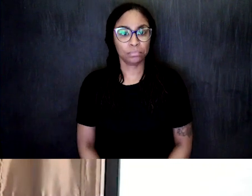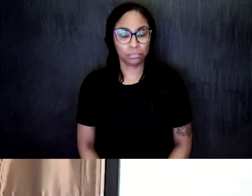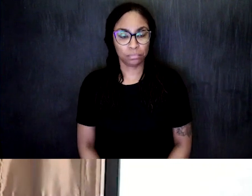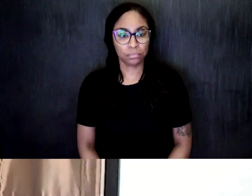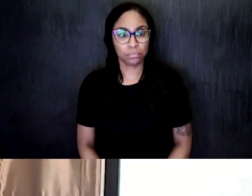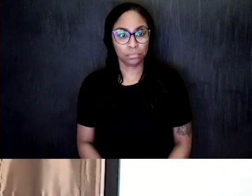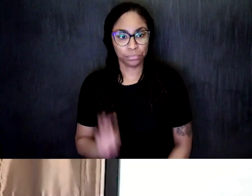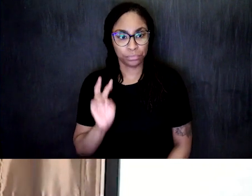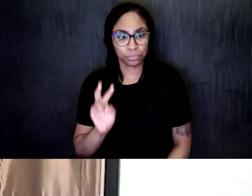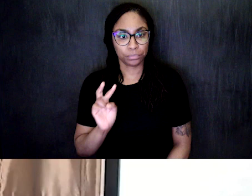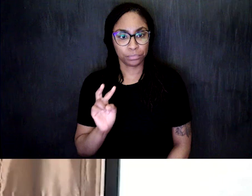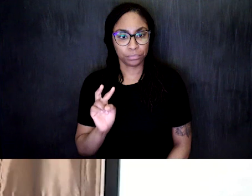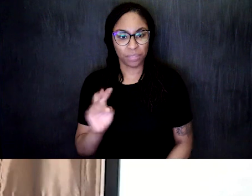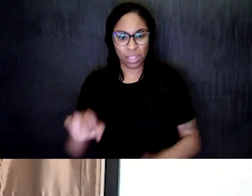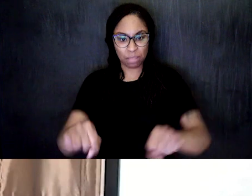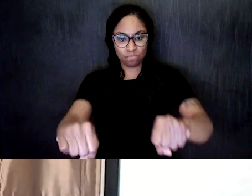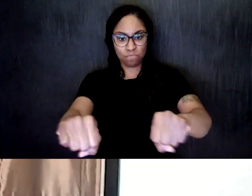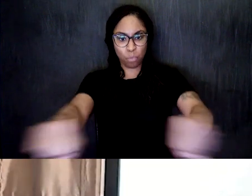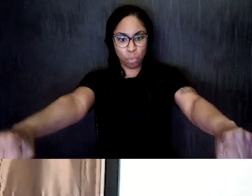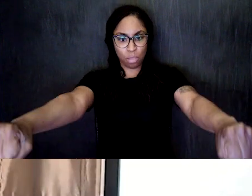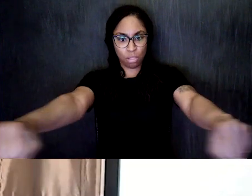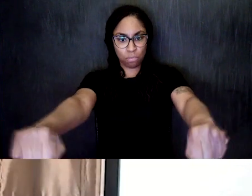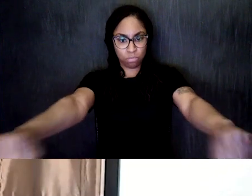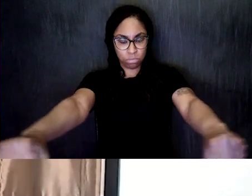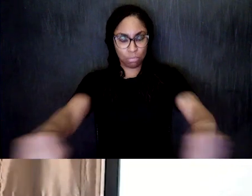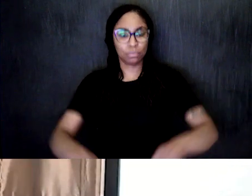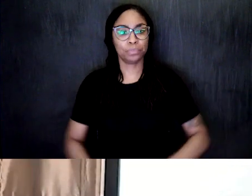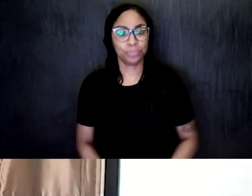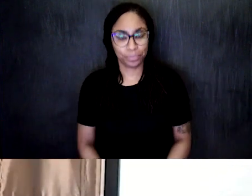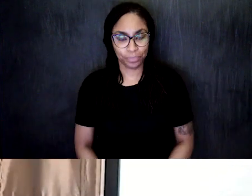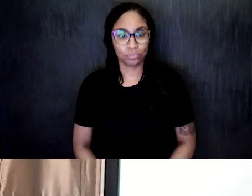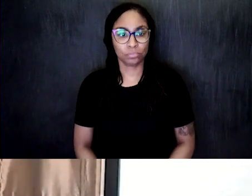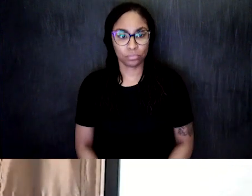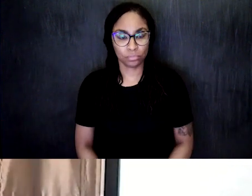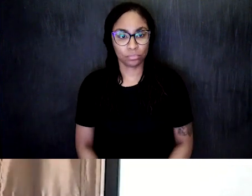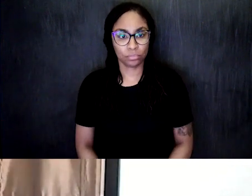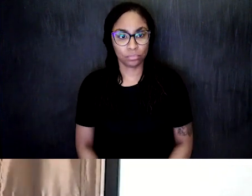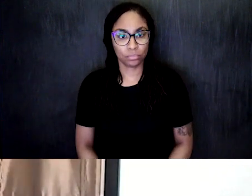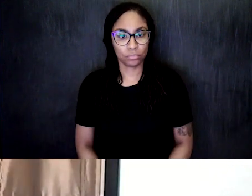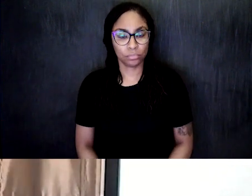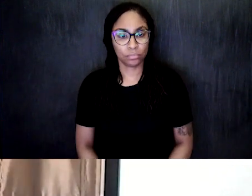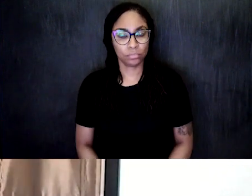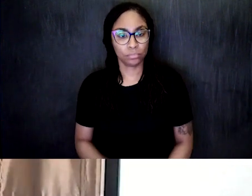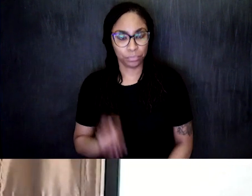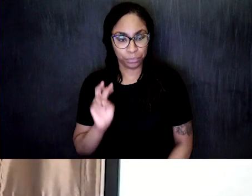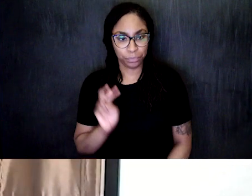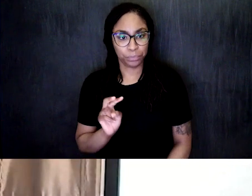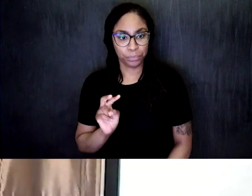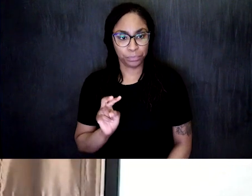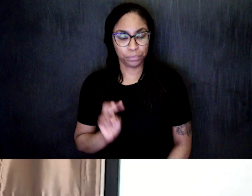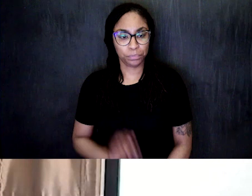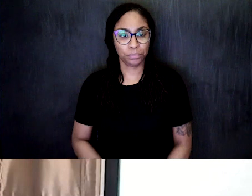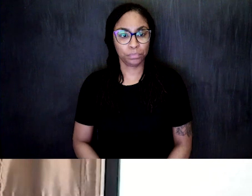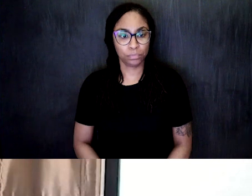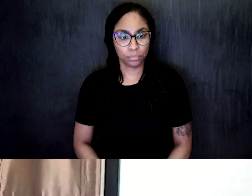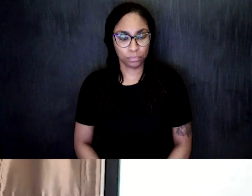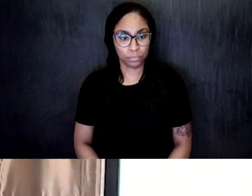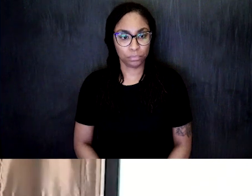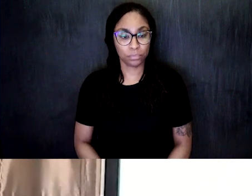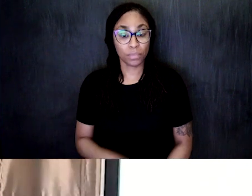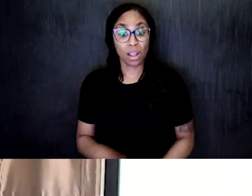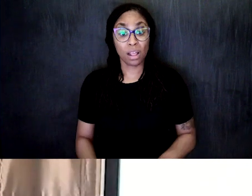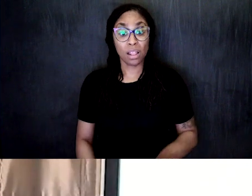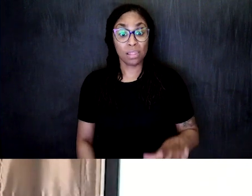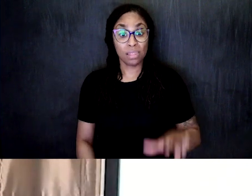firmly pull on the strap. Okay. And we're going to lower that strap as we lift the